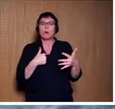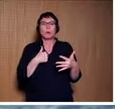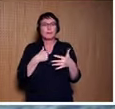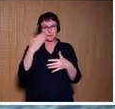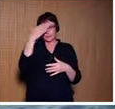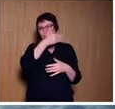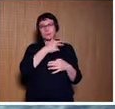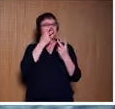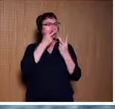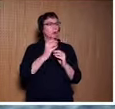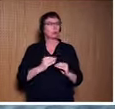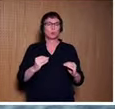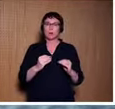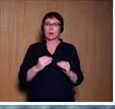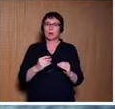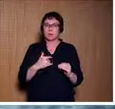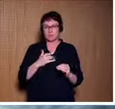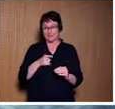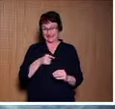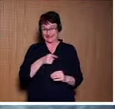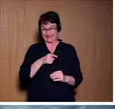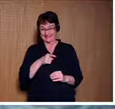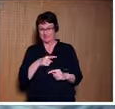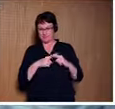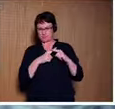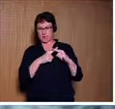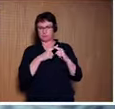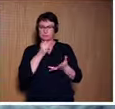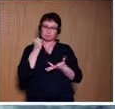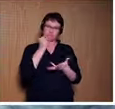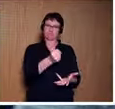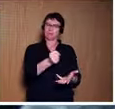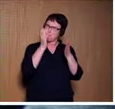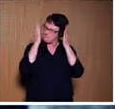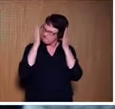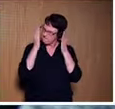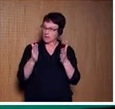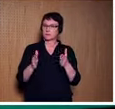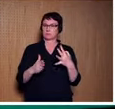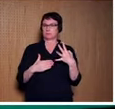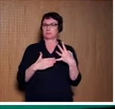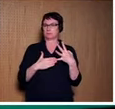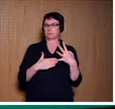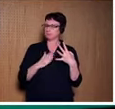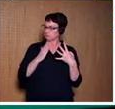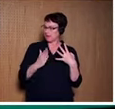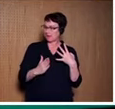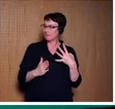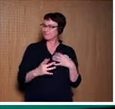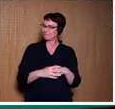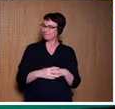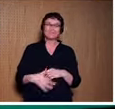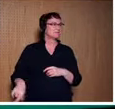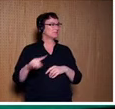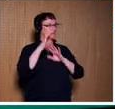that we are underfunding. And if, like, you know, we just need to be able to, like, yeah, resource this. Thank you, Jack. Thank you very much for pointing out those